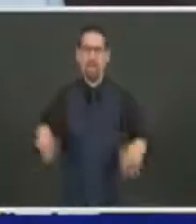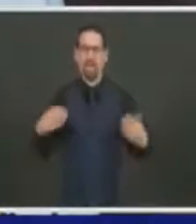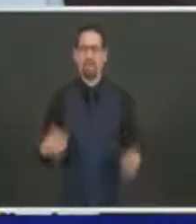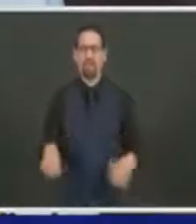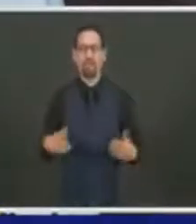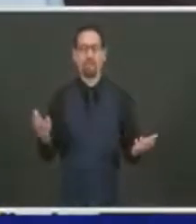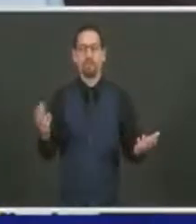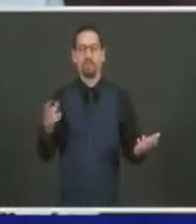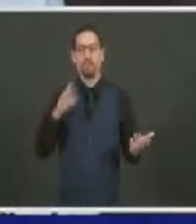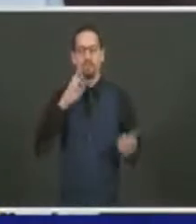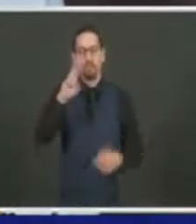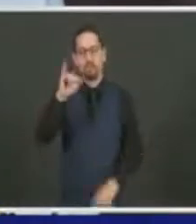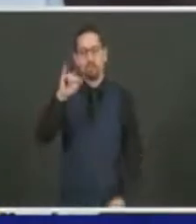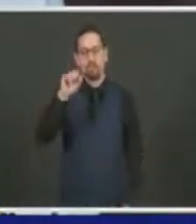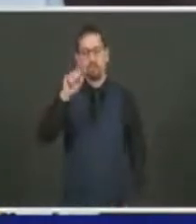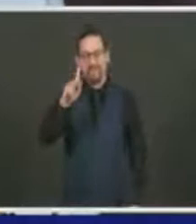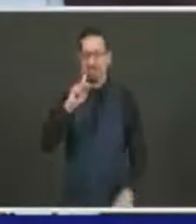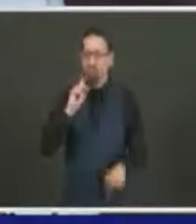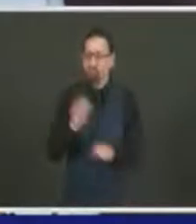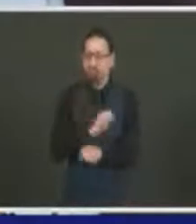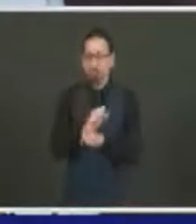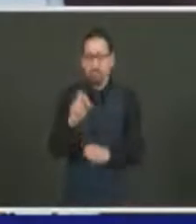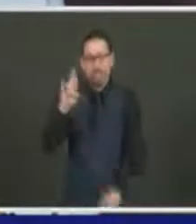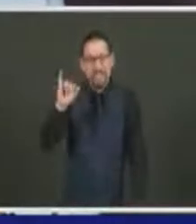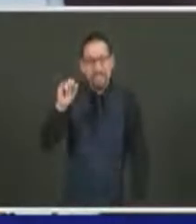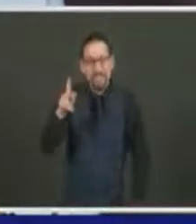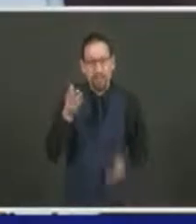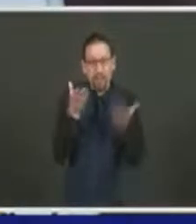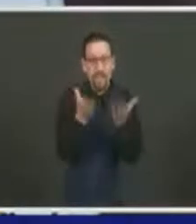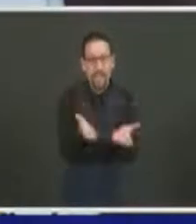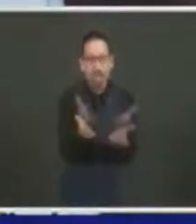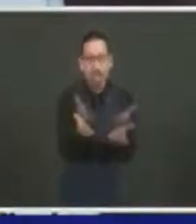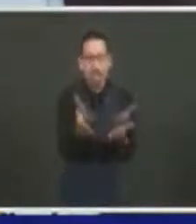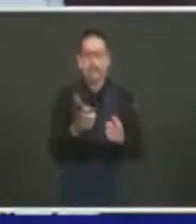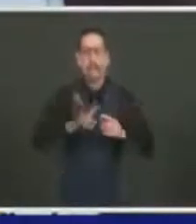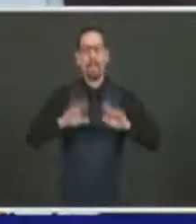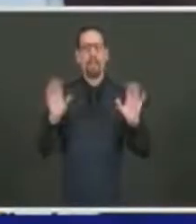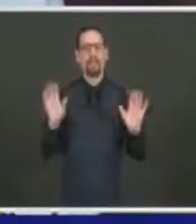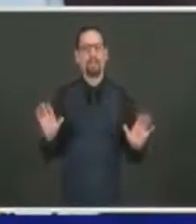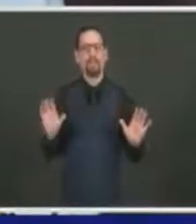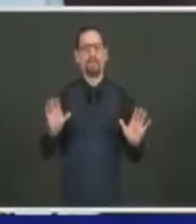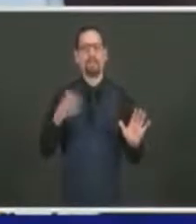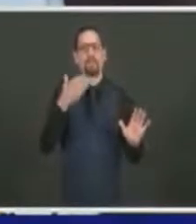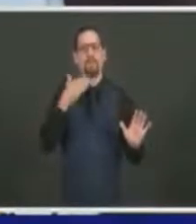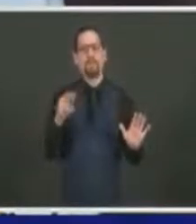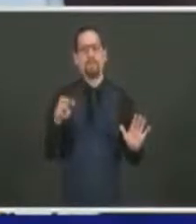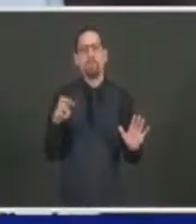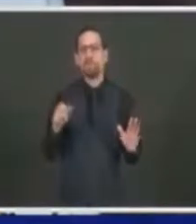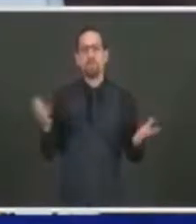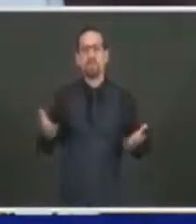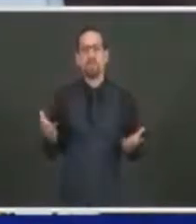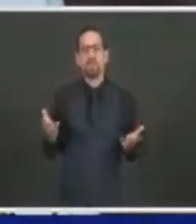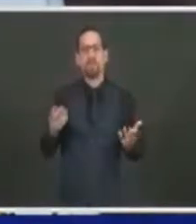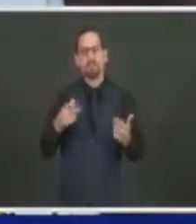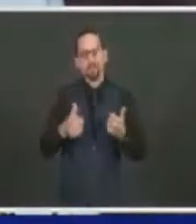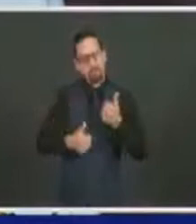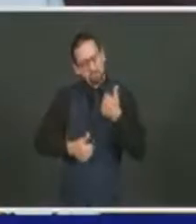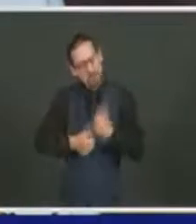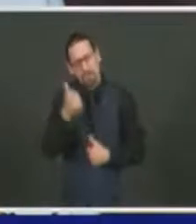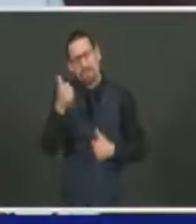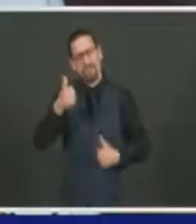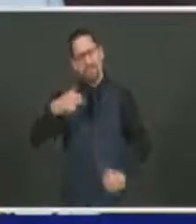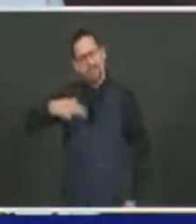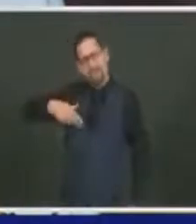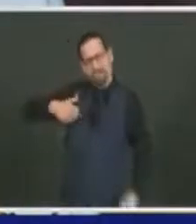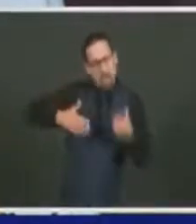not recommend. The good news, however, is that the majority of the people at these events were wearing